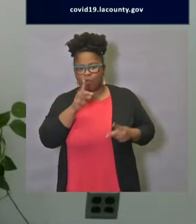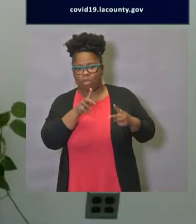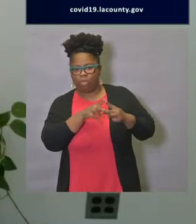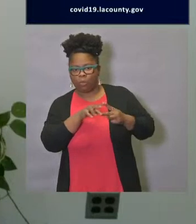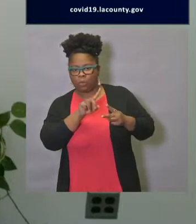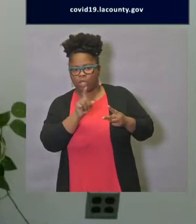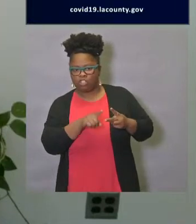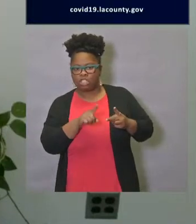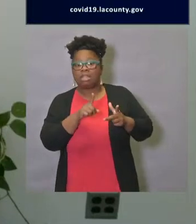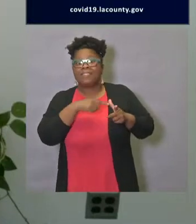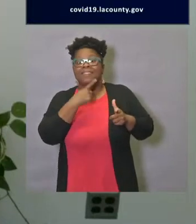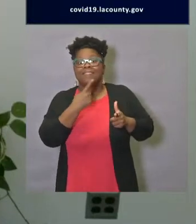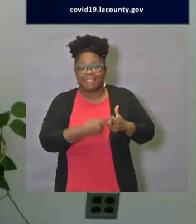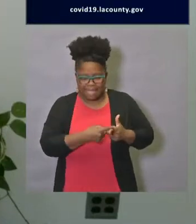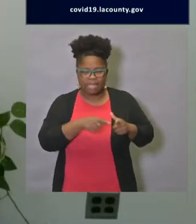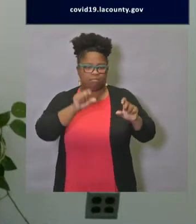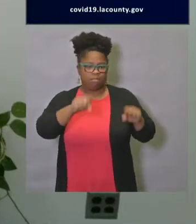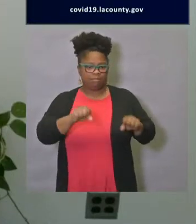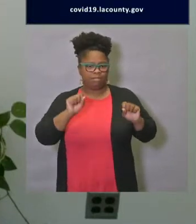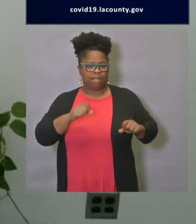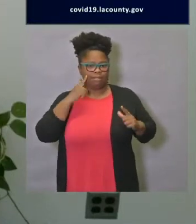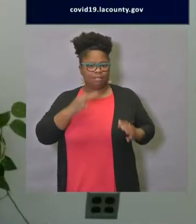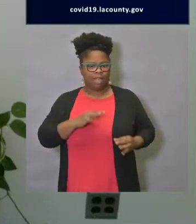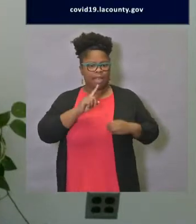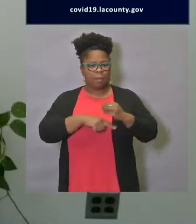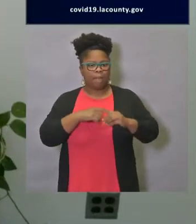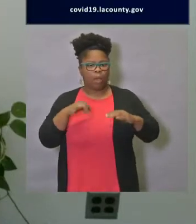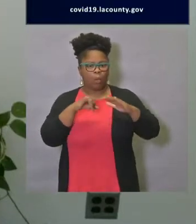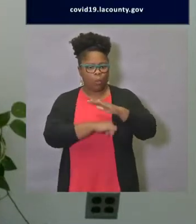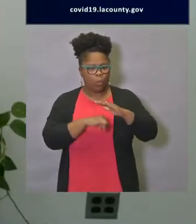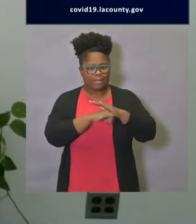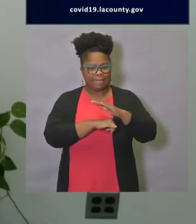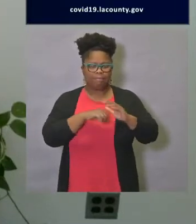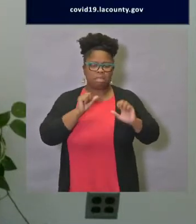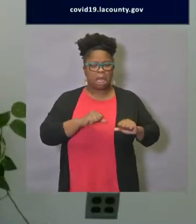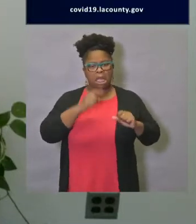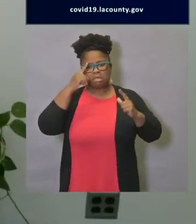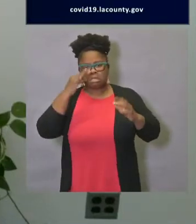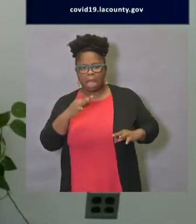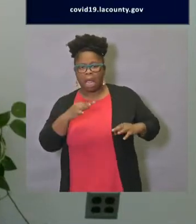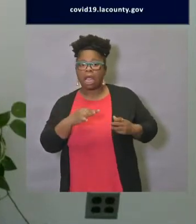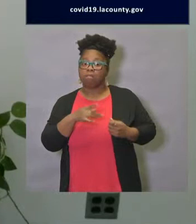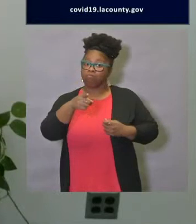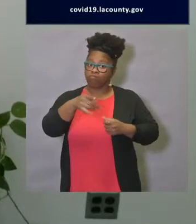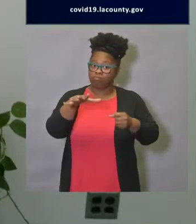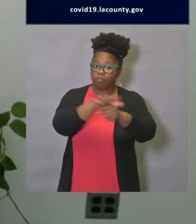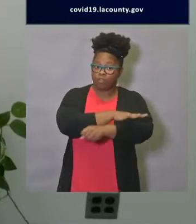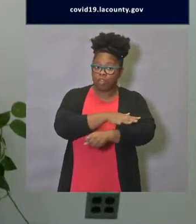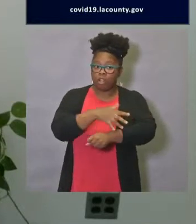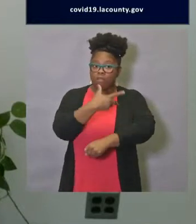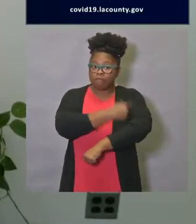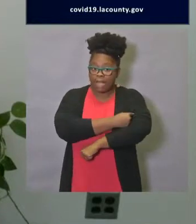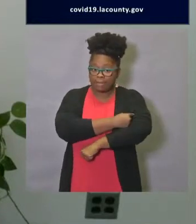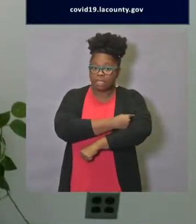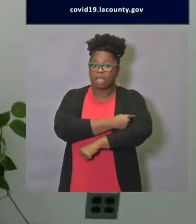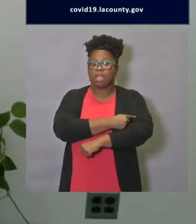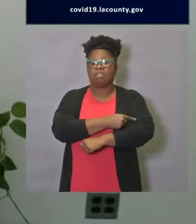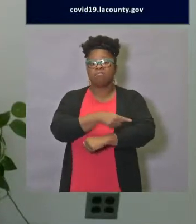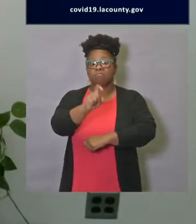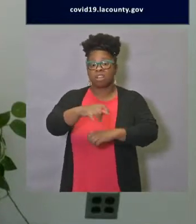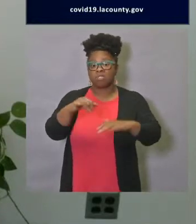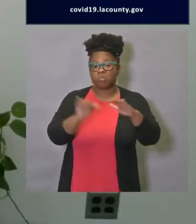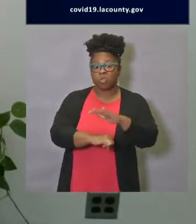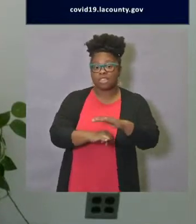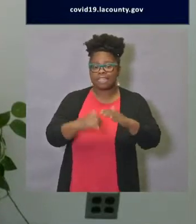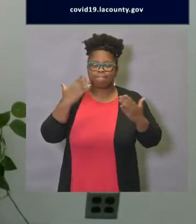more sensibly about, particularly around quarantine, whether or not people who are fully vaccinated need to quarantine. The last